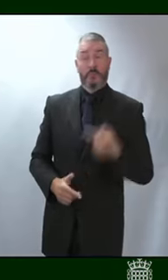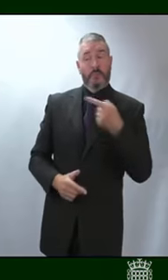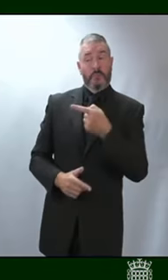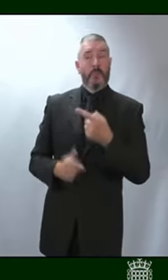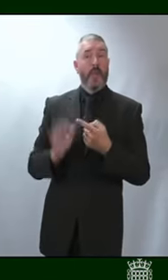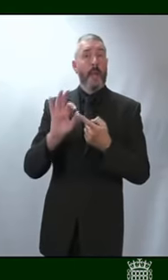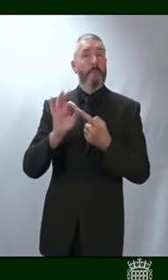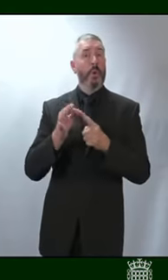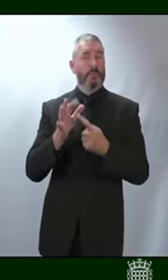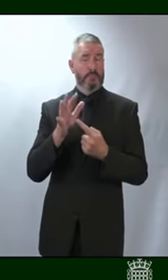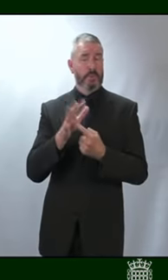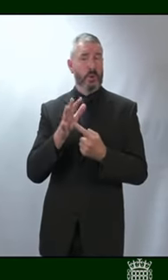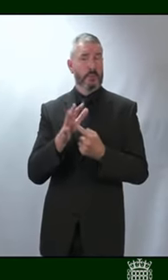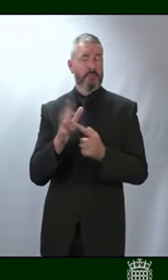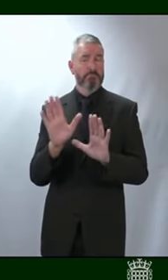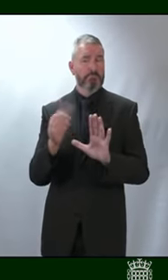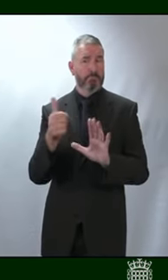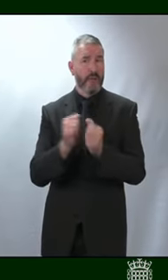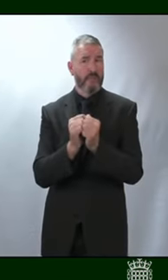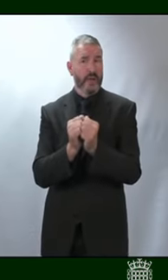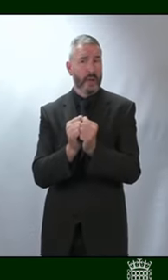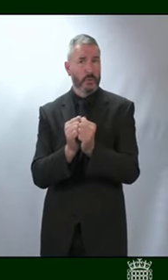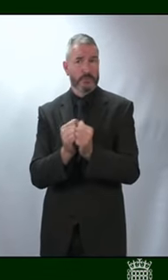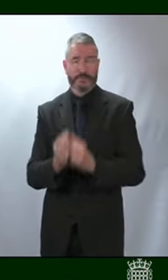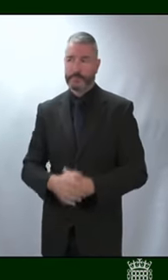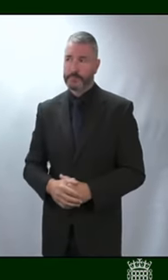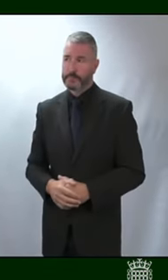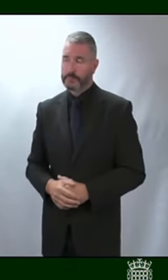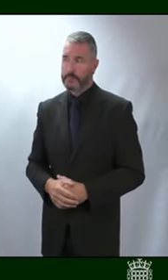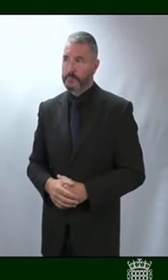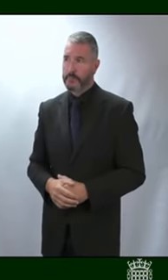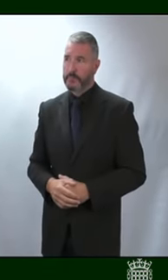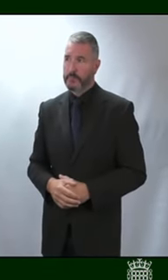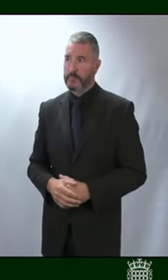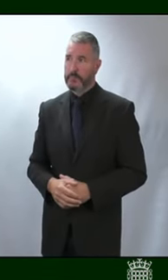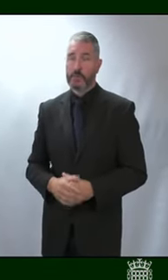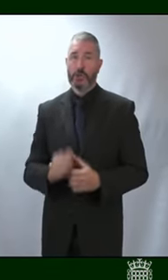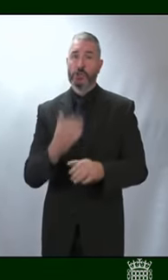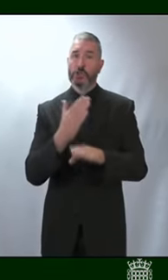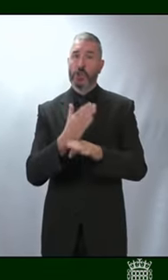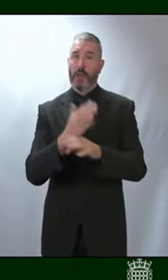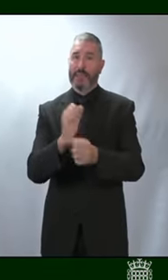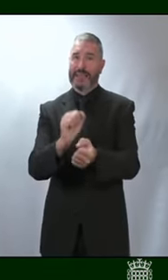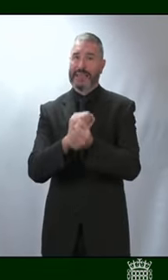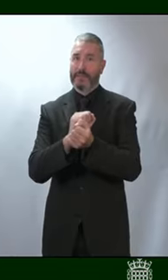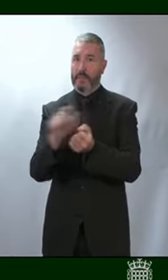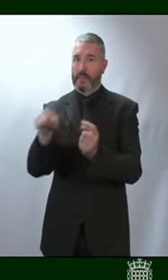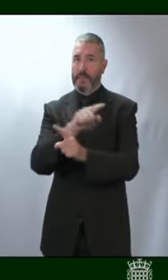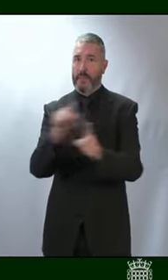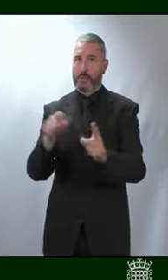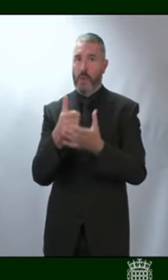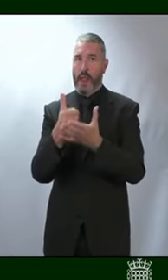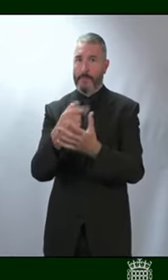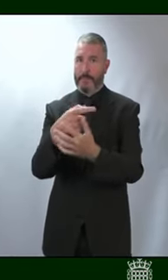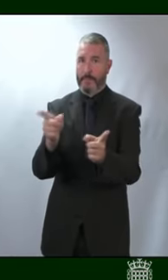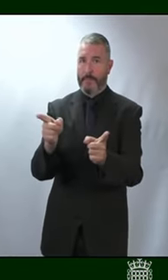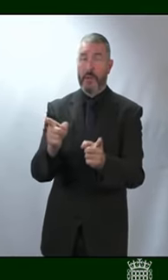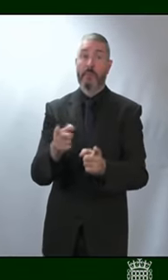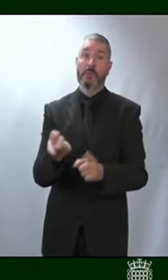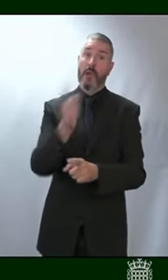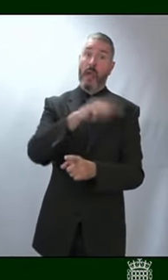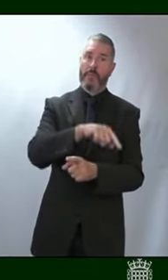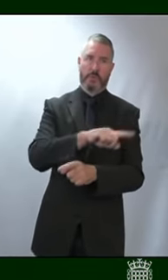very important point because obviously the job retention scheme has been very effective in keeping people in work, but there are, of course, people who